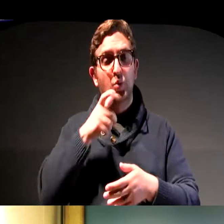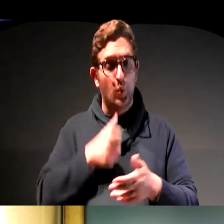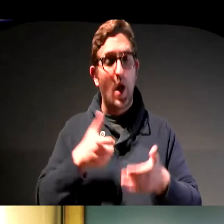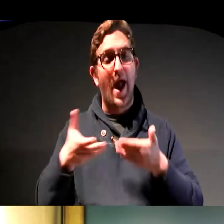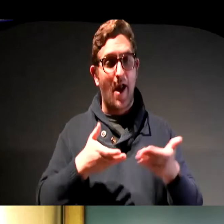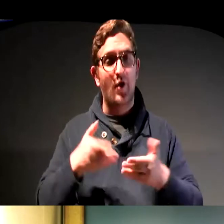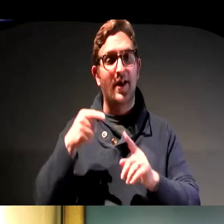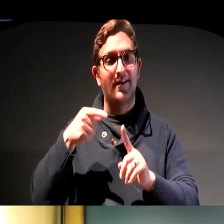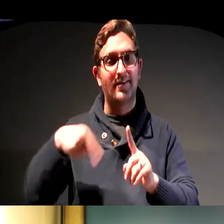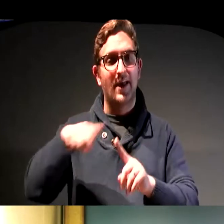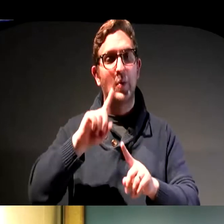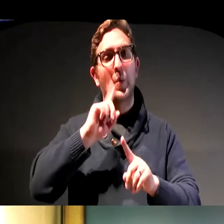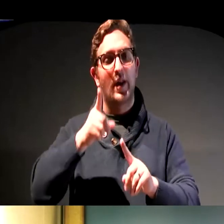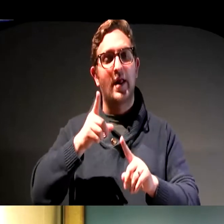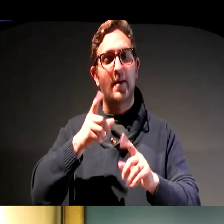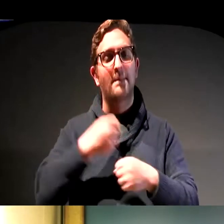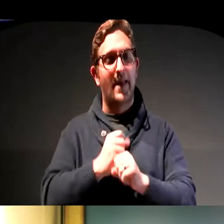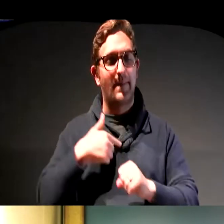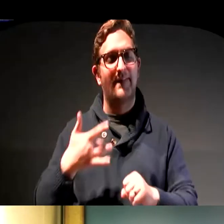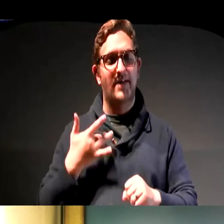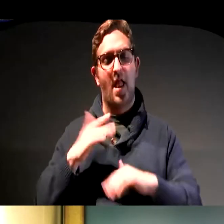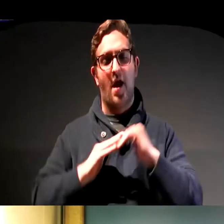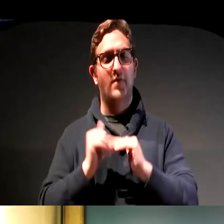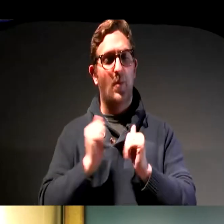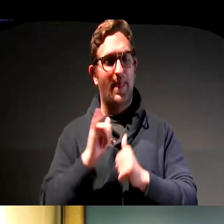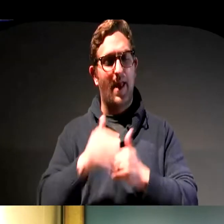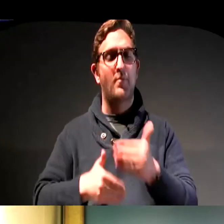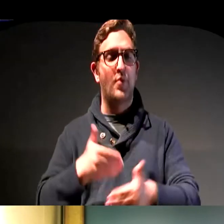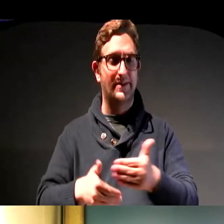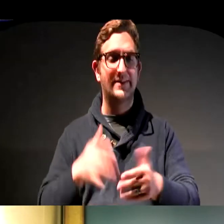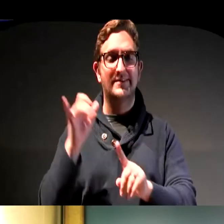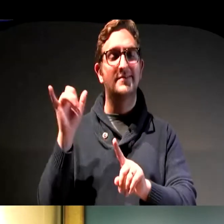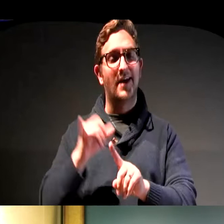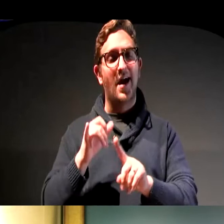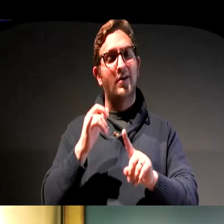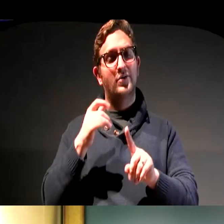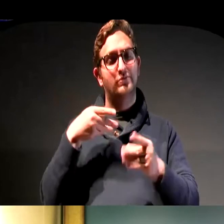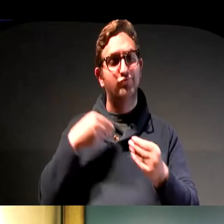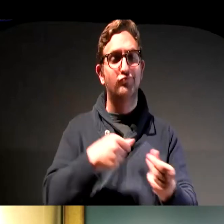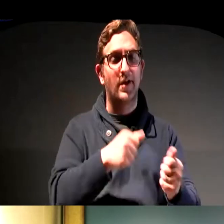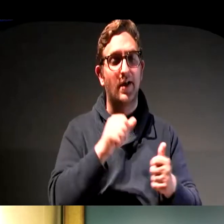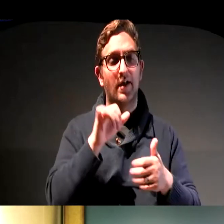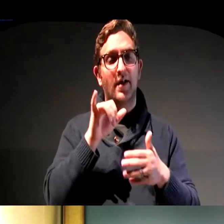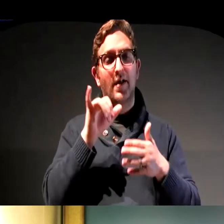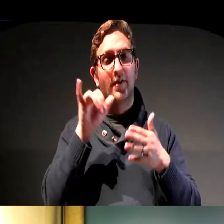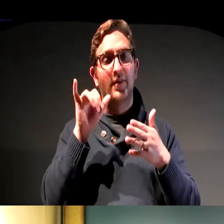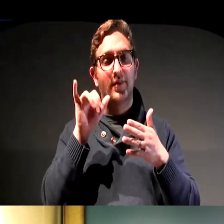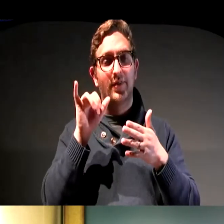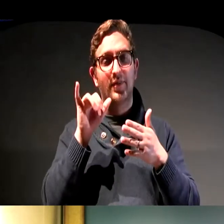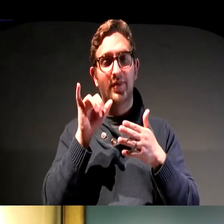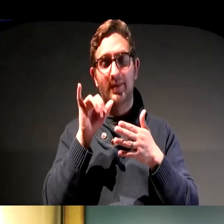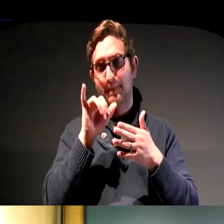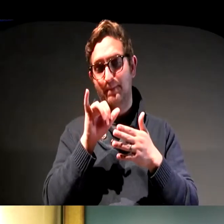And they really kind of make you feel comfortable with the process. They actually bring some games into the process. So they use Minecraft and some custom design levels to kind of make